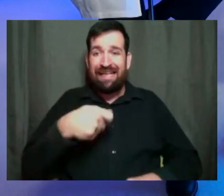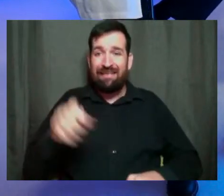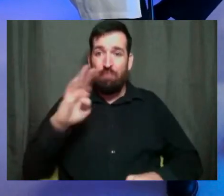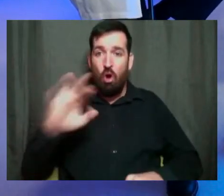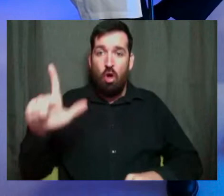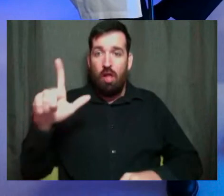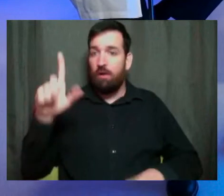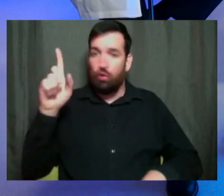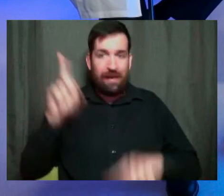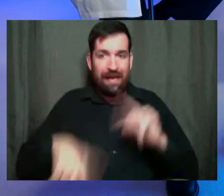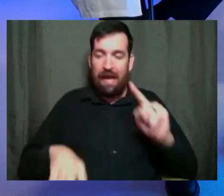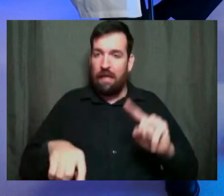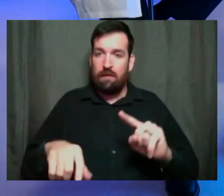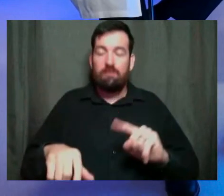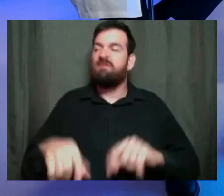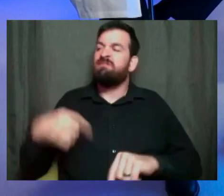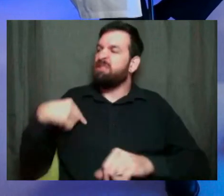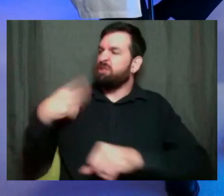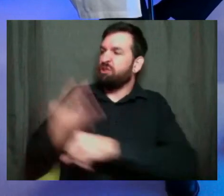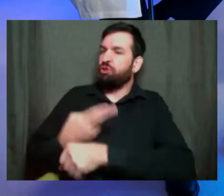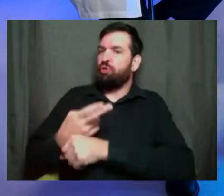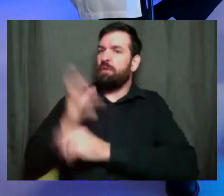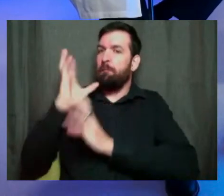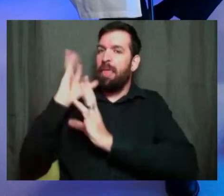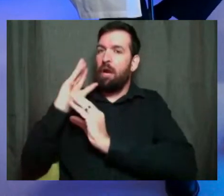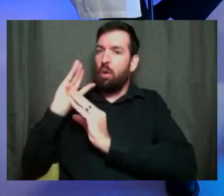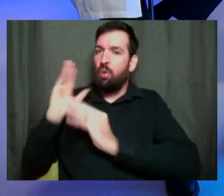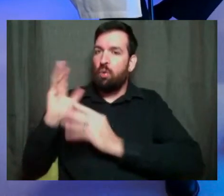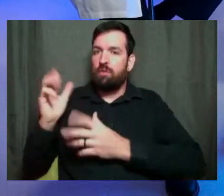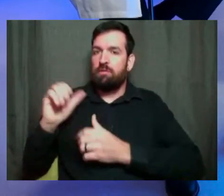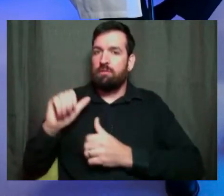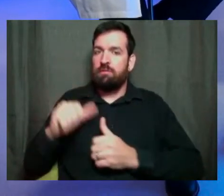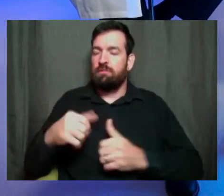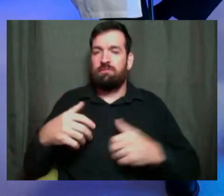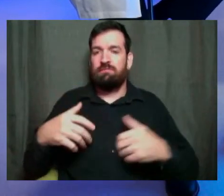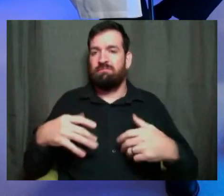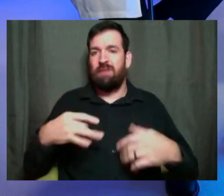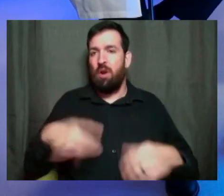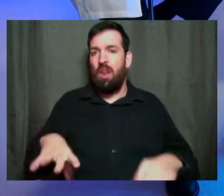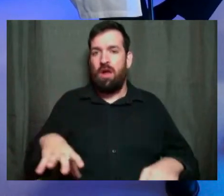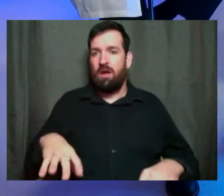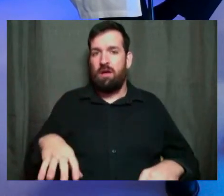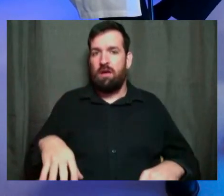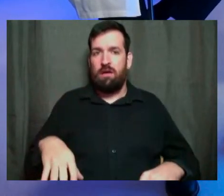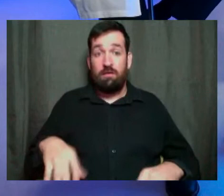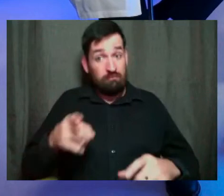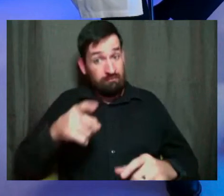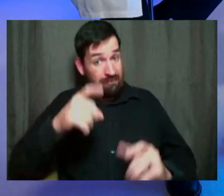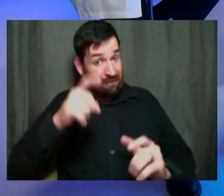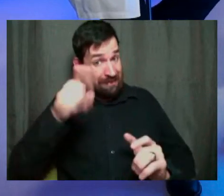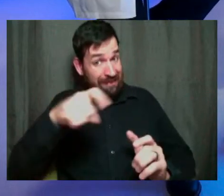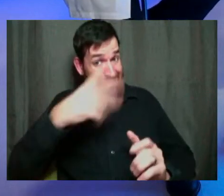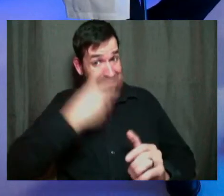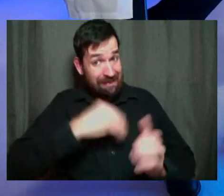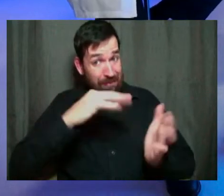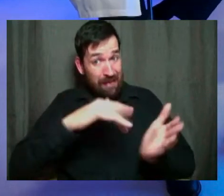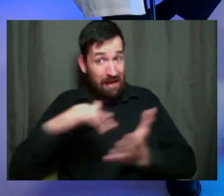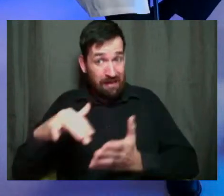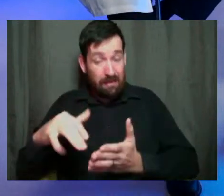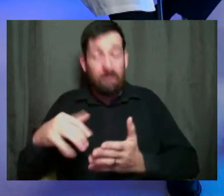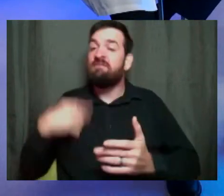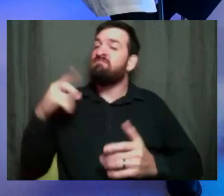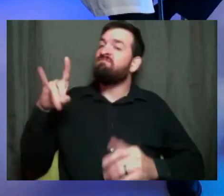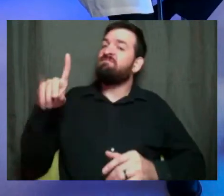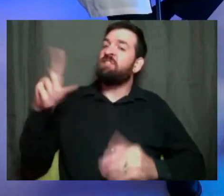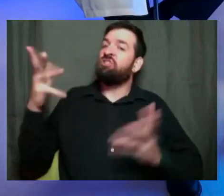your just back. shove like a pillow under because I Yeah. don't like to be able to. I don't Yeah. like my Do you shoulder need a beat sleep study? Huh? Do you need a sleep I study? did do a sleep study once when I